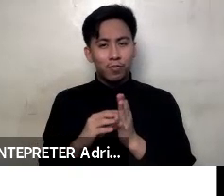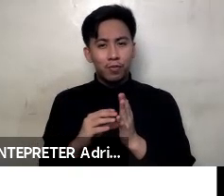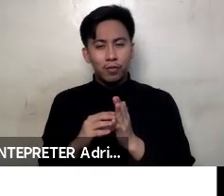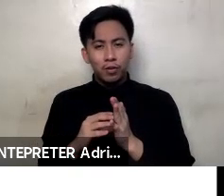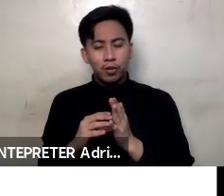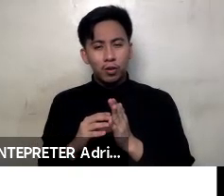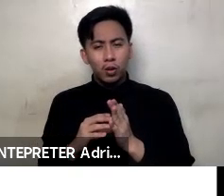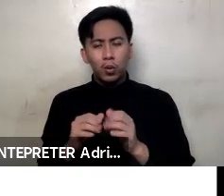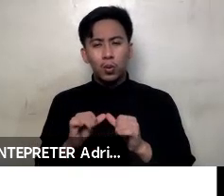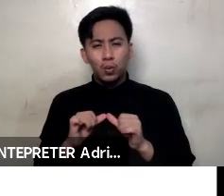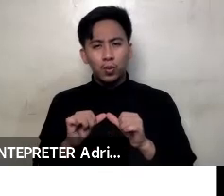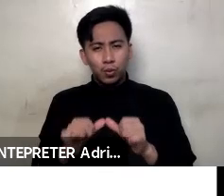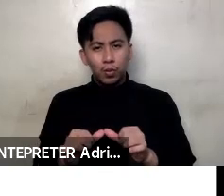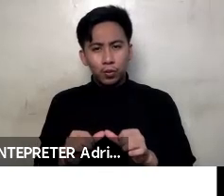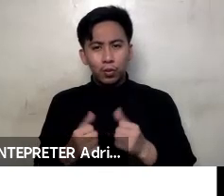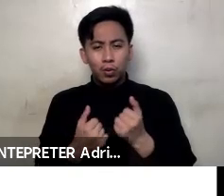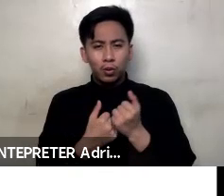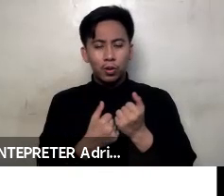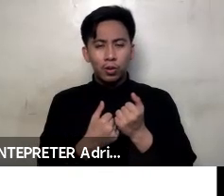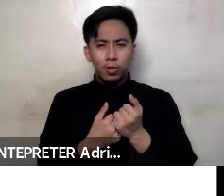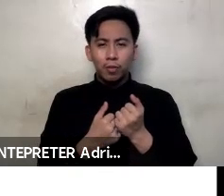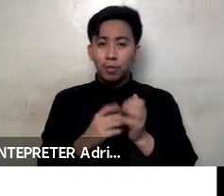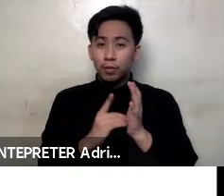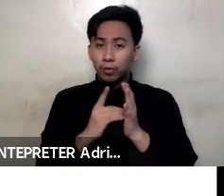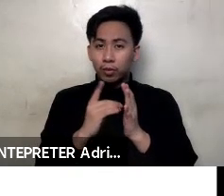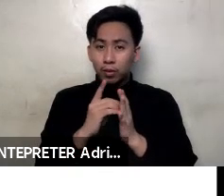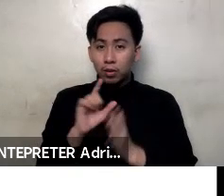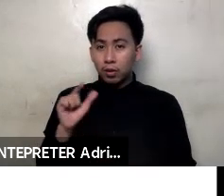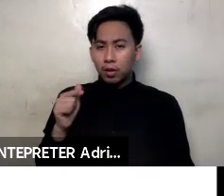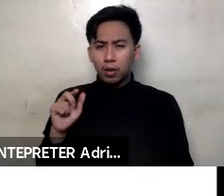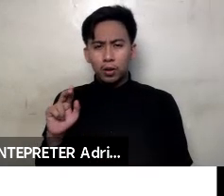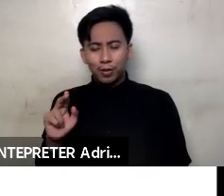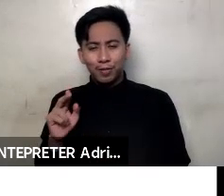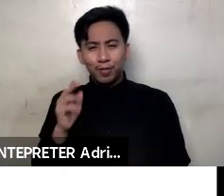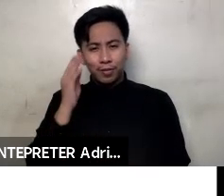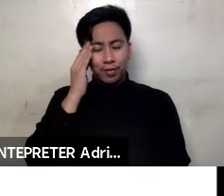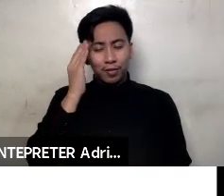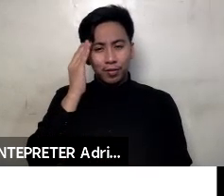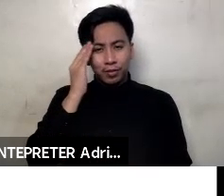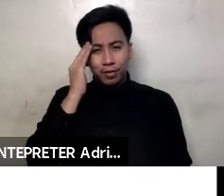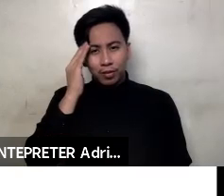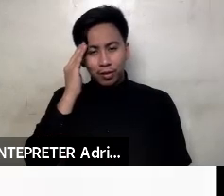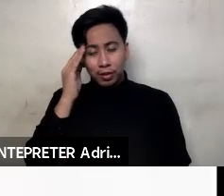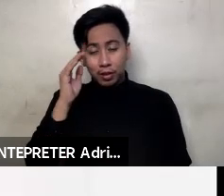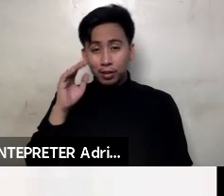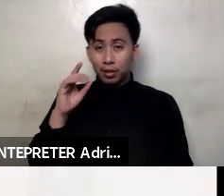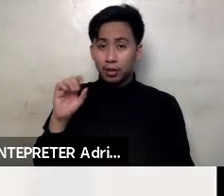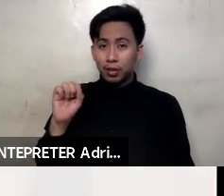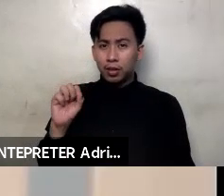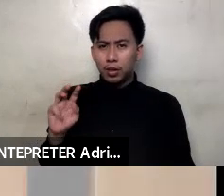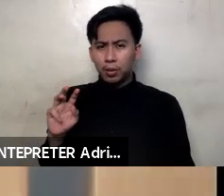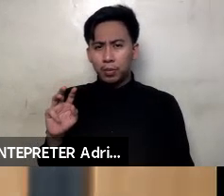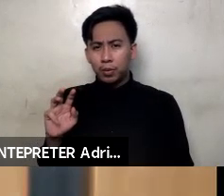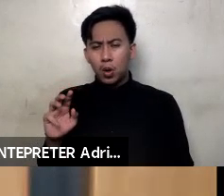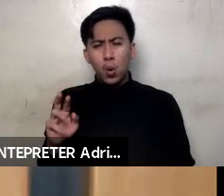undergo continuous capacity development. The LGU recognized the BNS and the BHW's vital